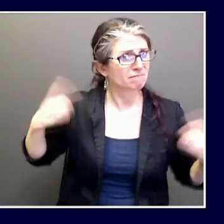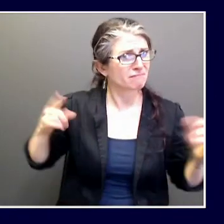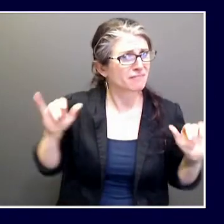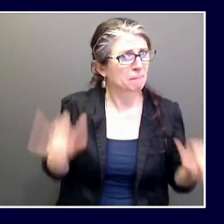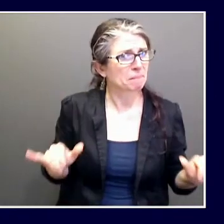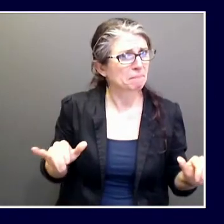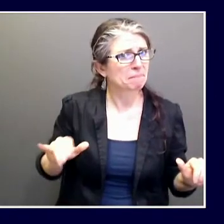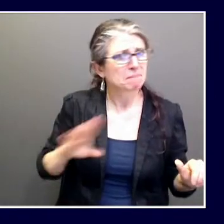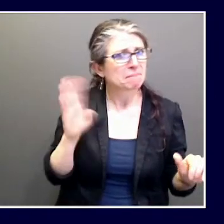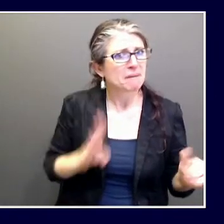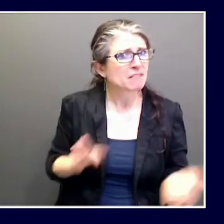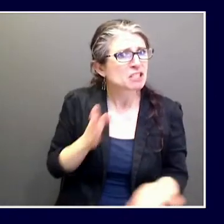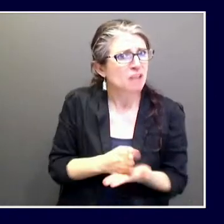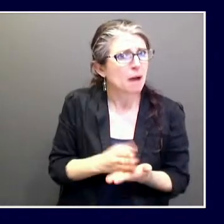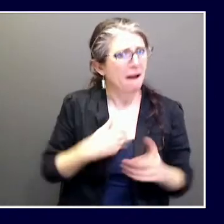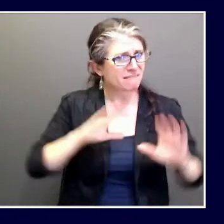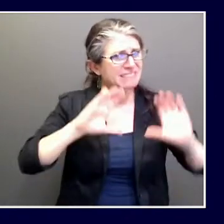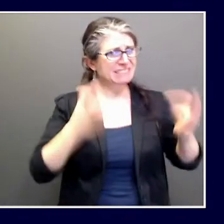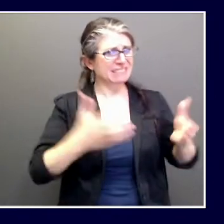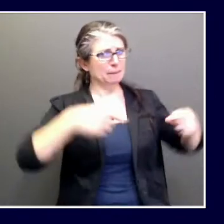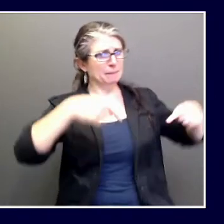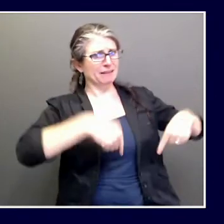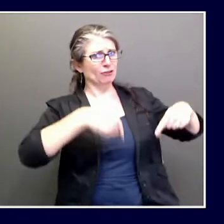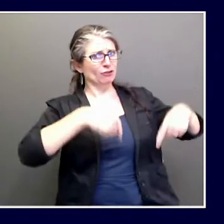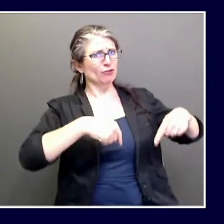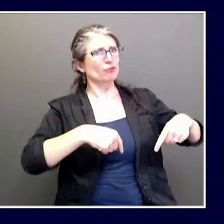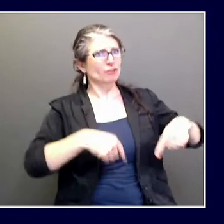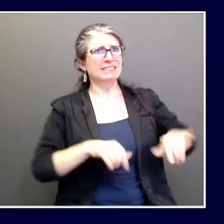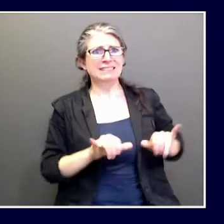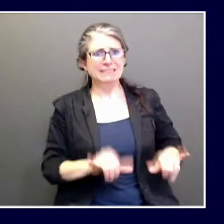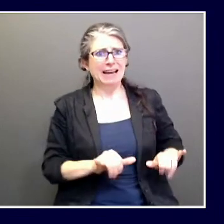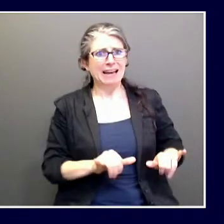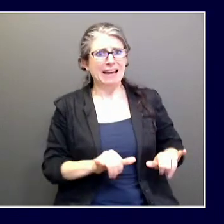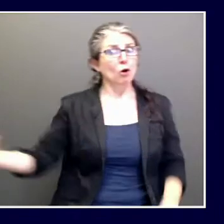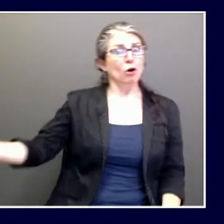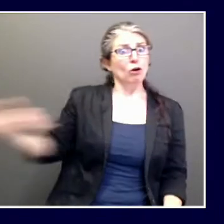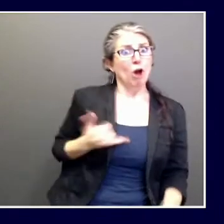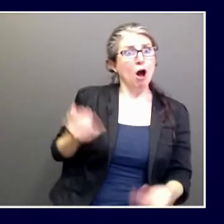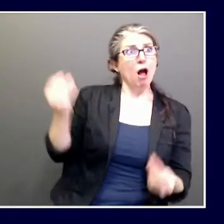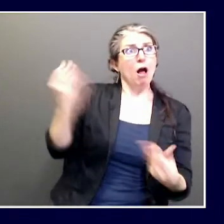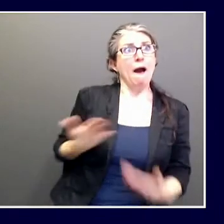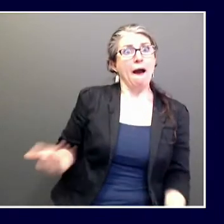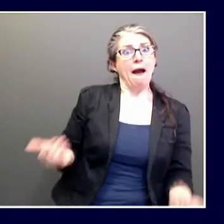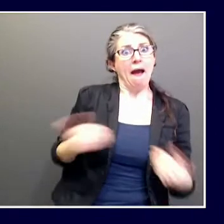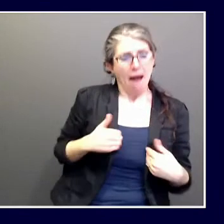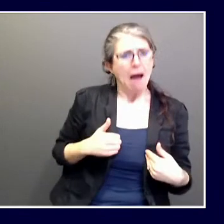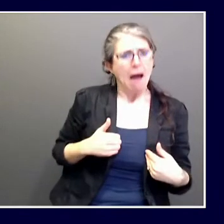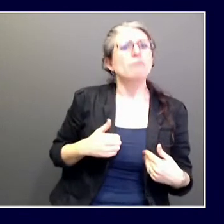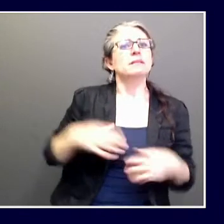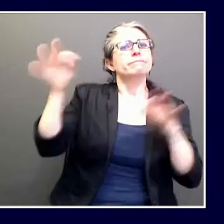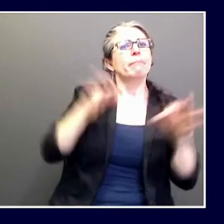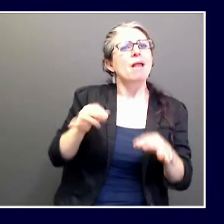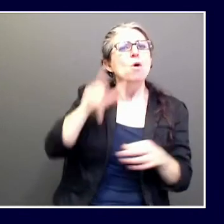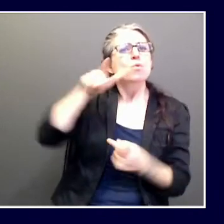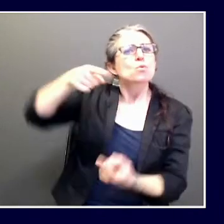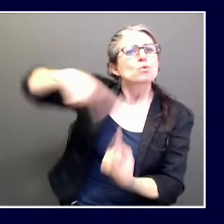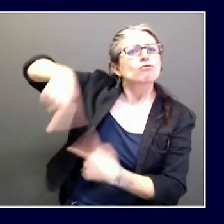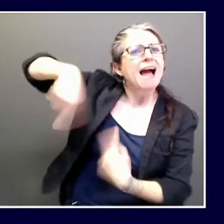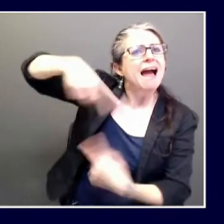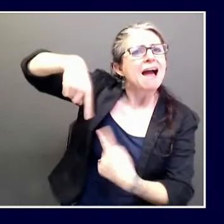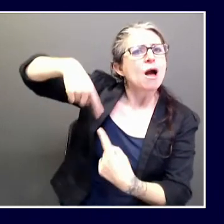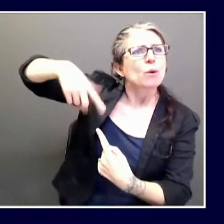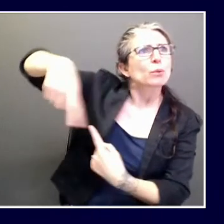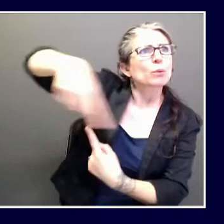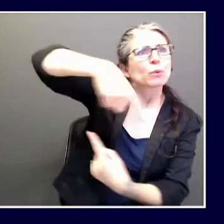Maine CDC who receives the list of close contacts from confirmed cases. We work with those